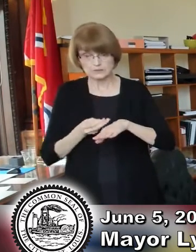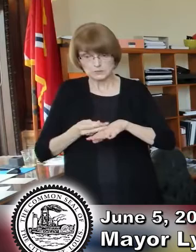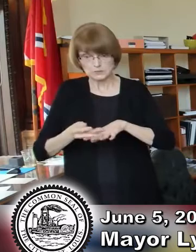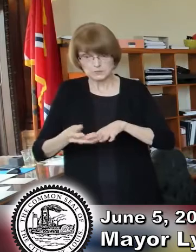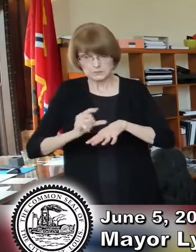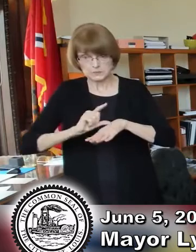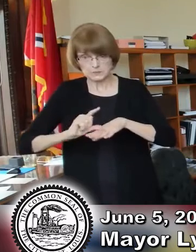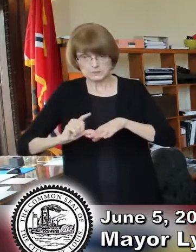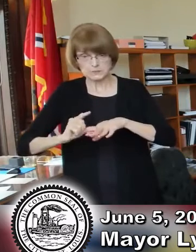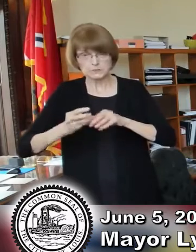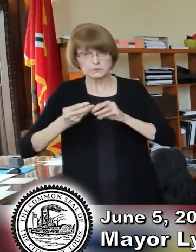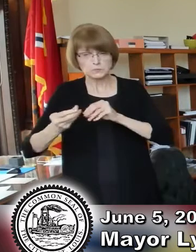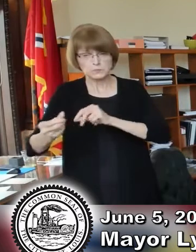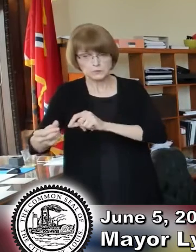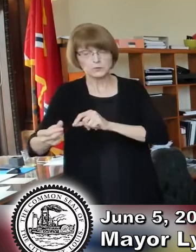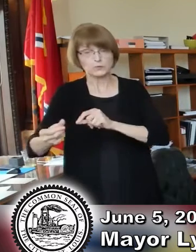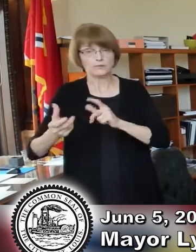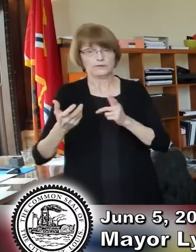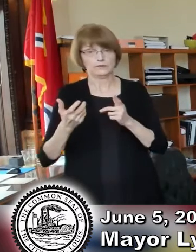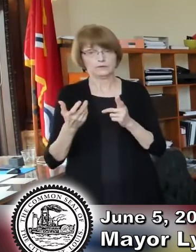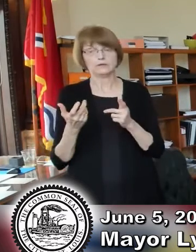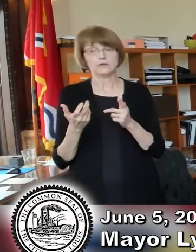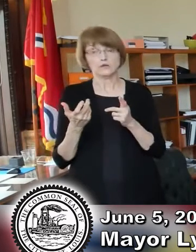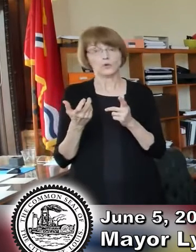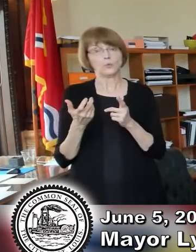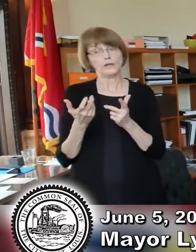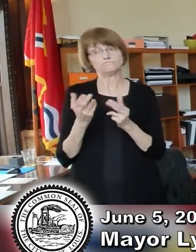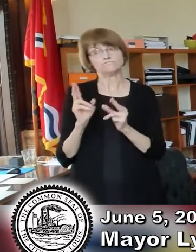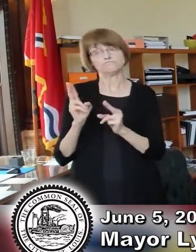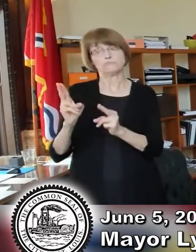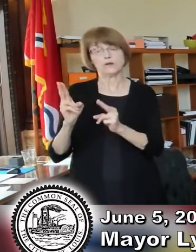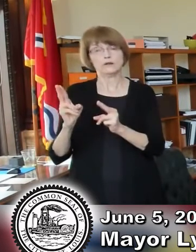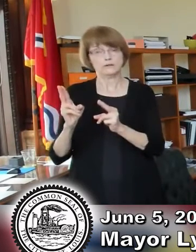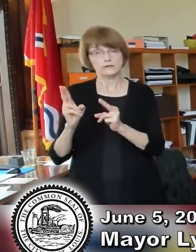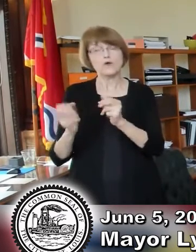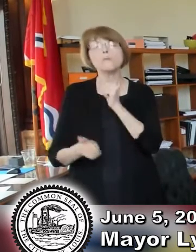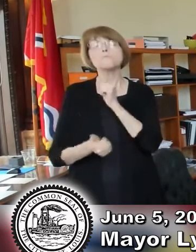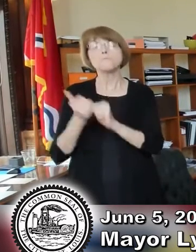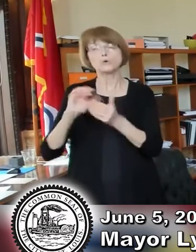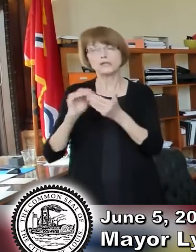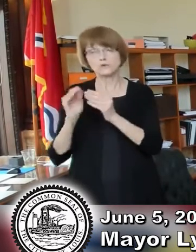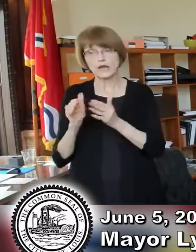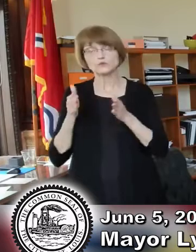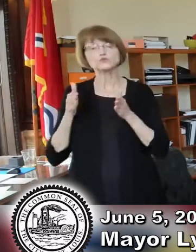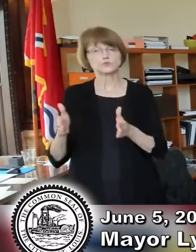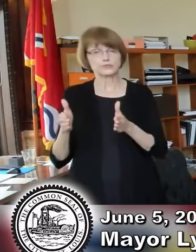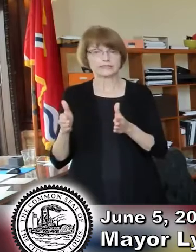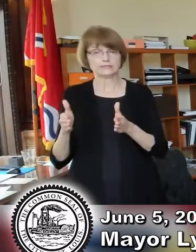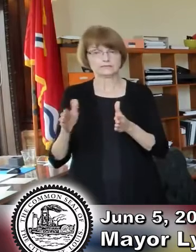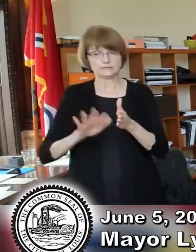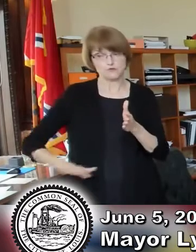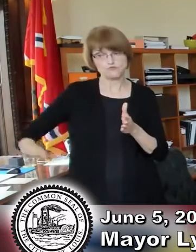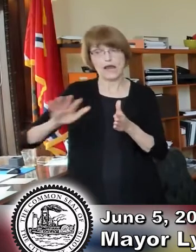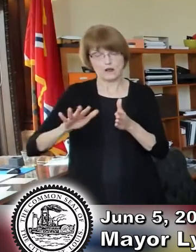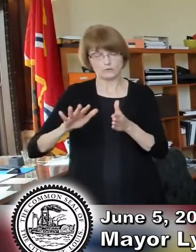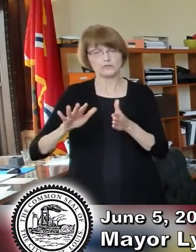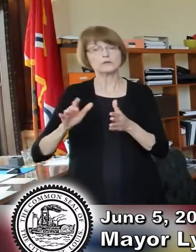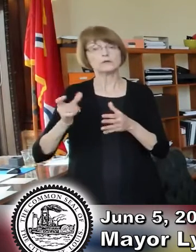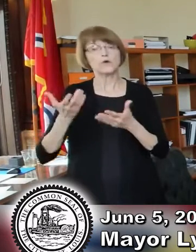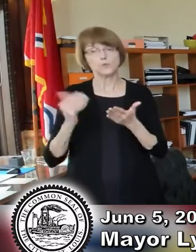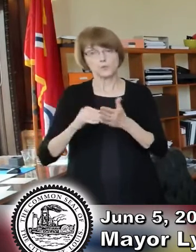bit and have paved most of the streets that needed paving in downtown and near and around